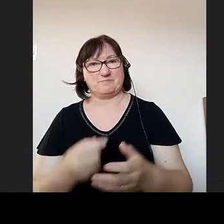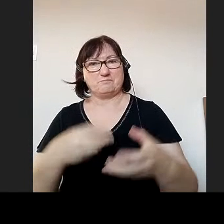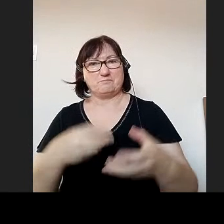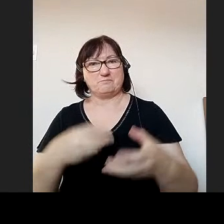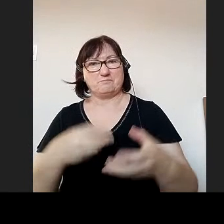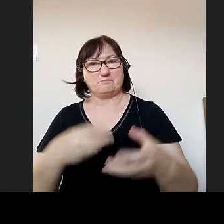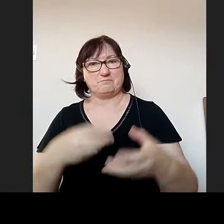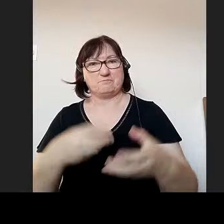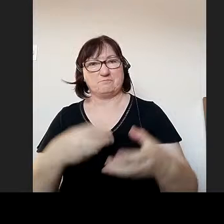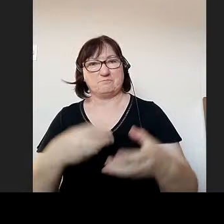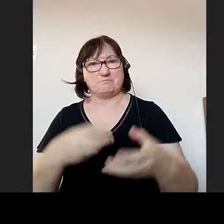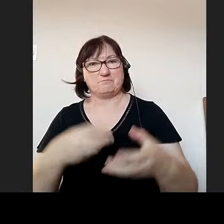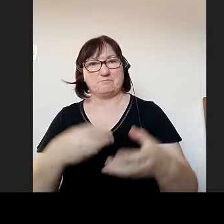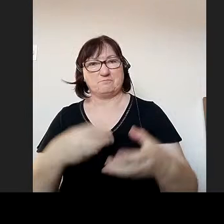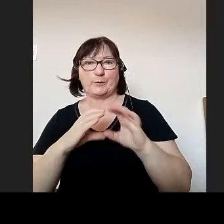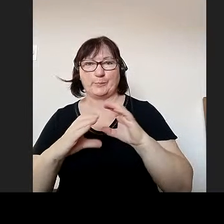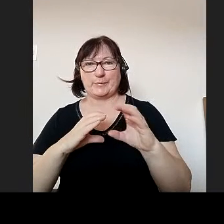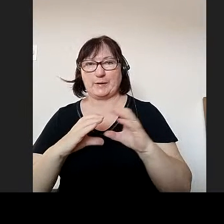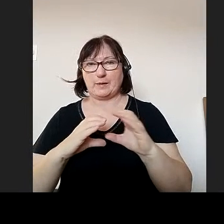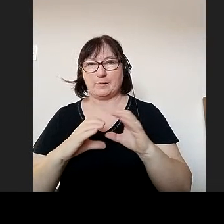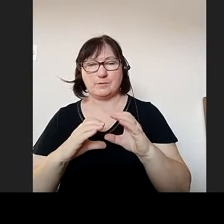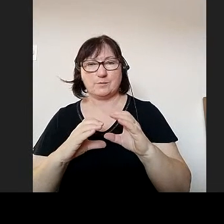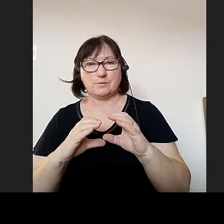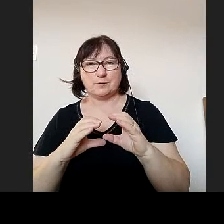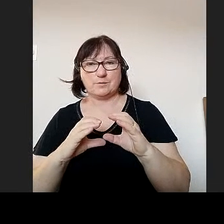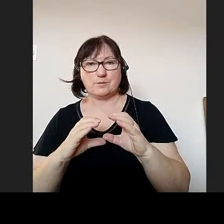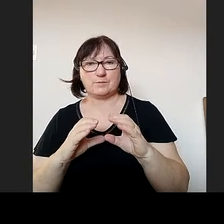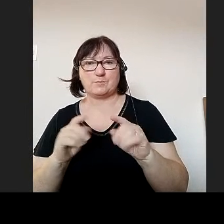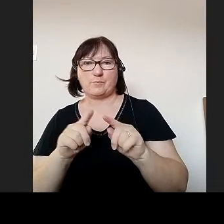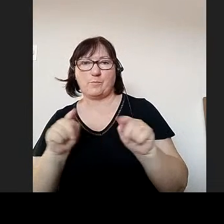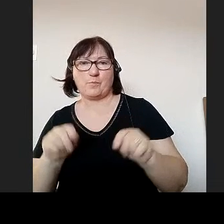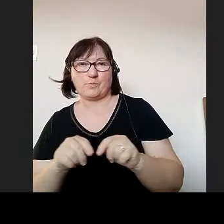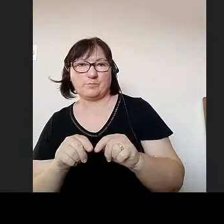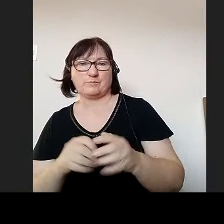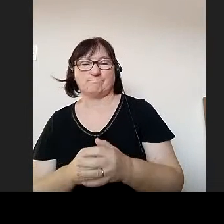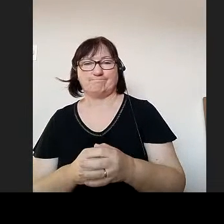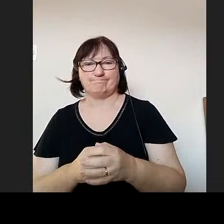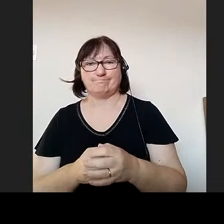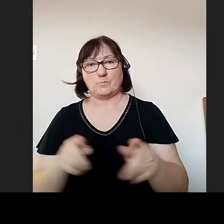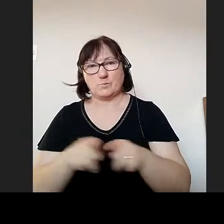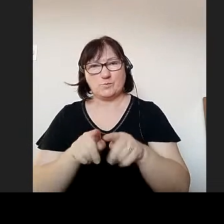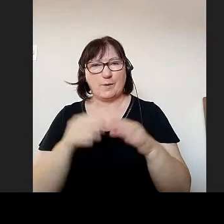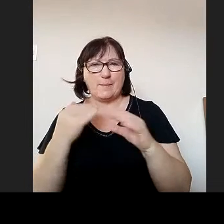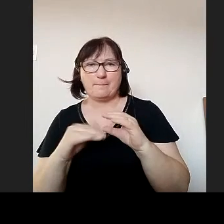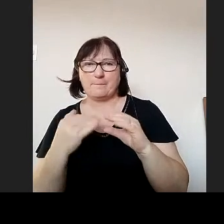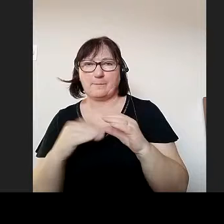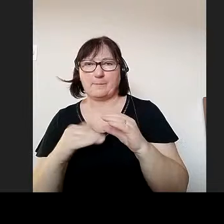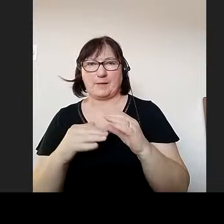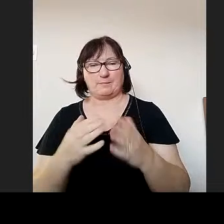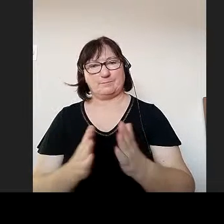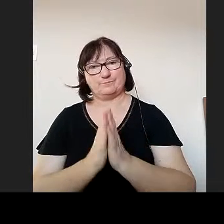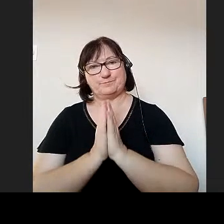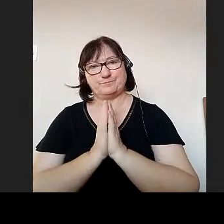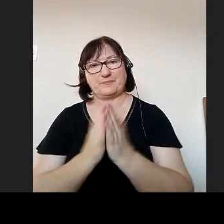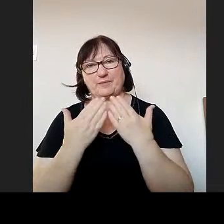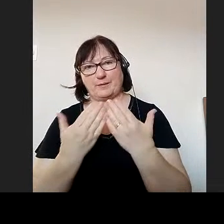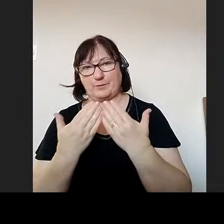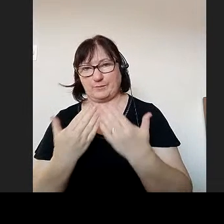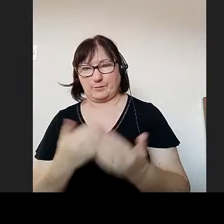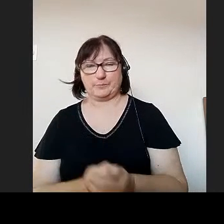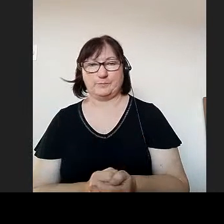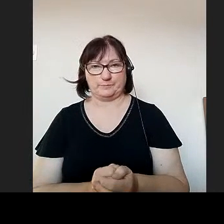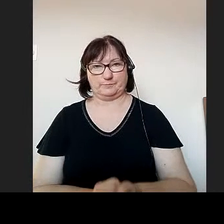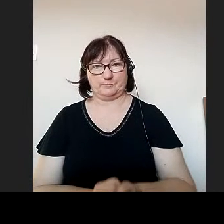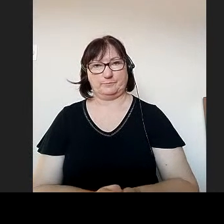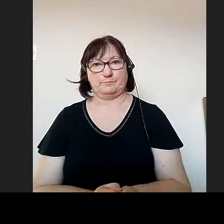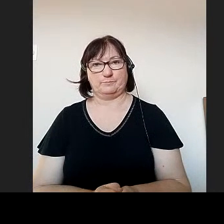well as the email address. Thank you so much for being so interactive. And also, maybe to highlight on a lighter note, we've noted that we are